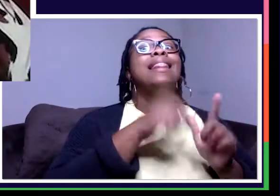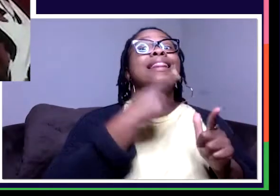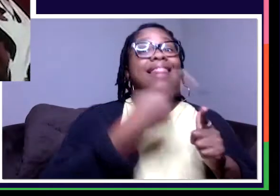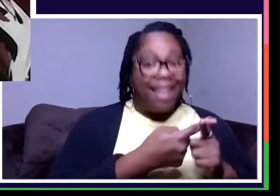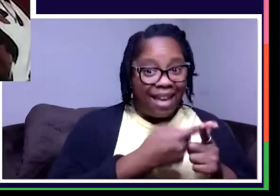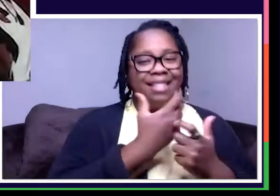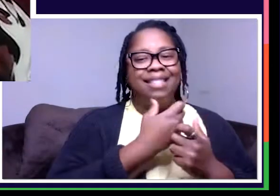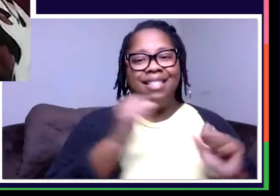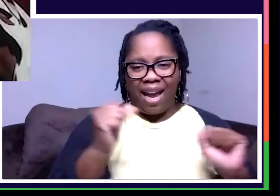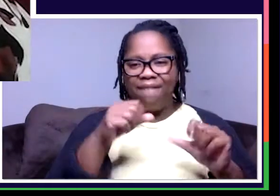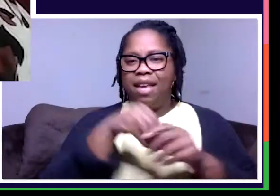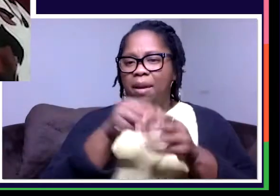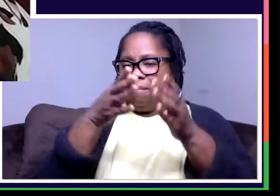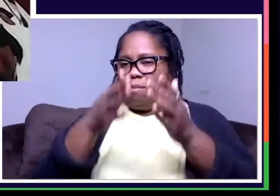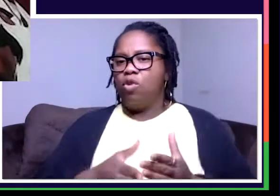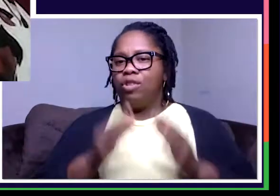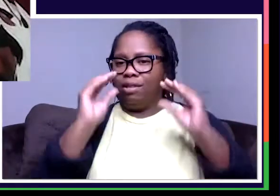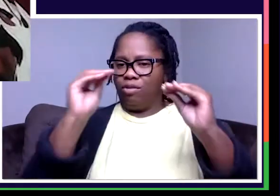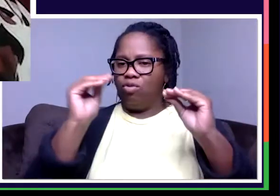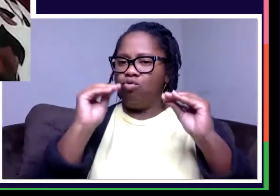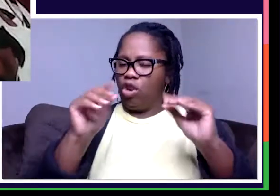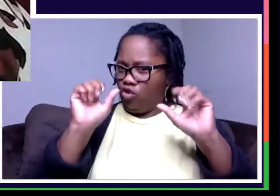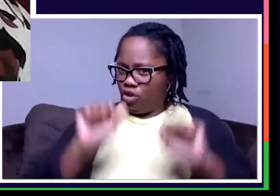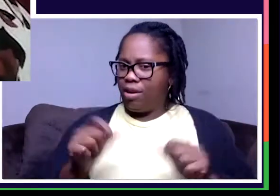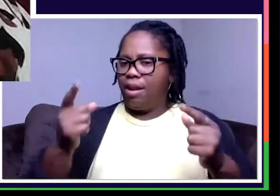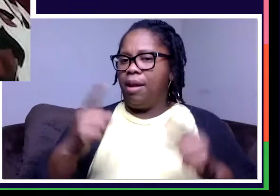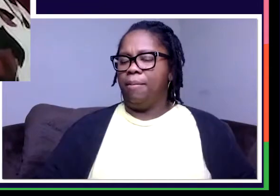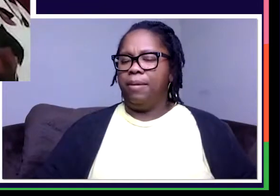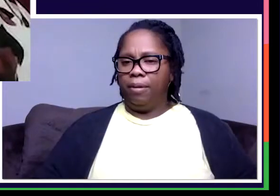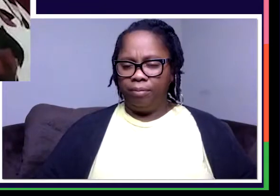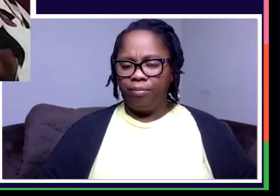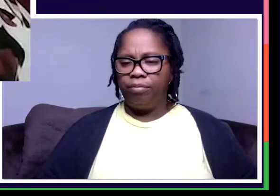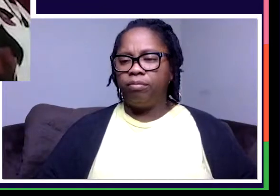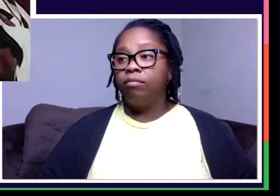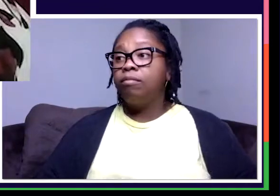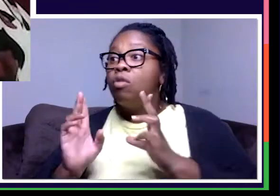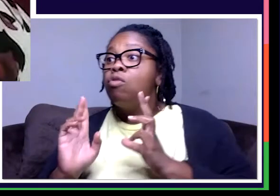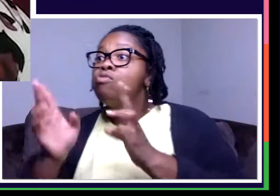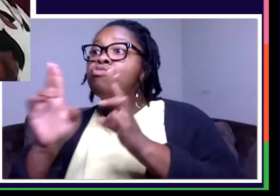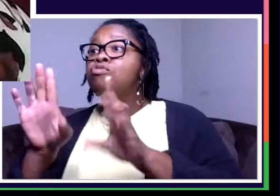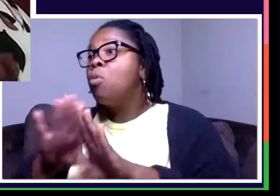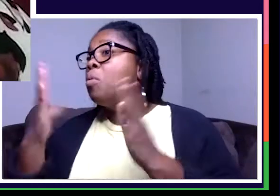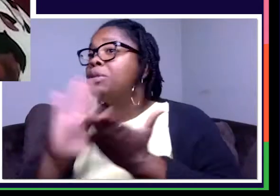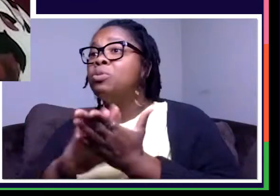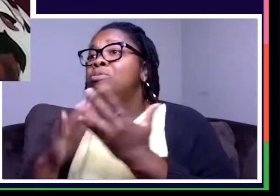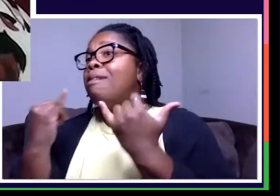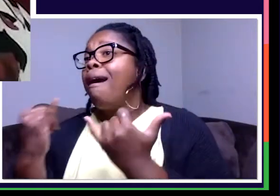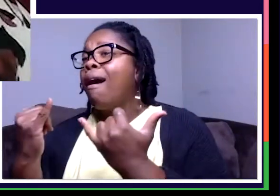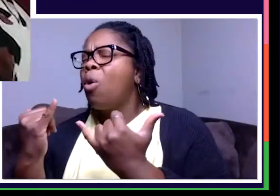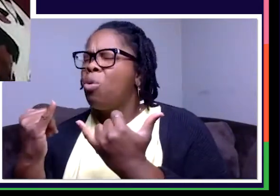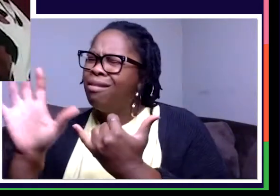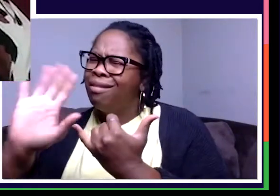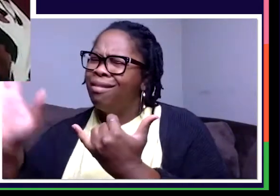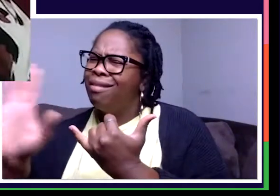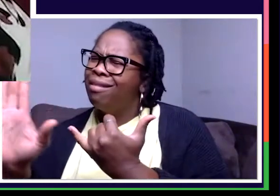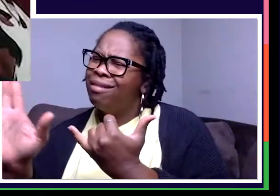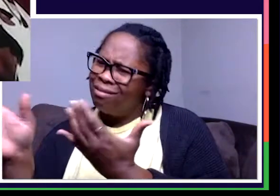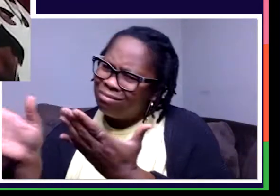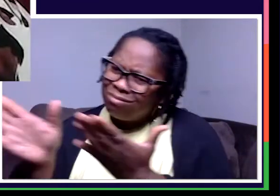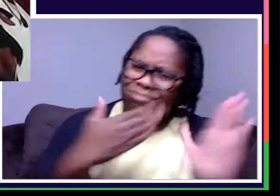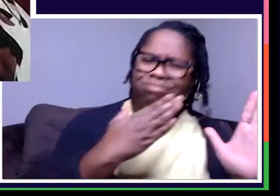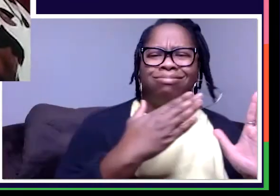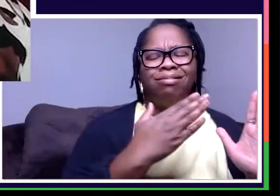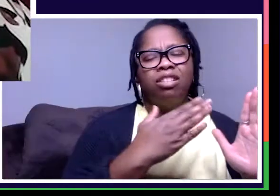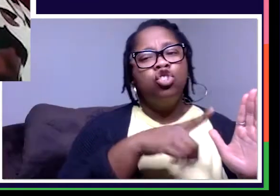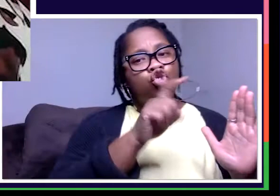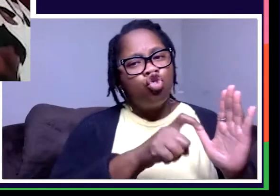that safe in-person instruction can once again be a possibility. That urgency